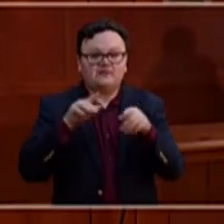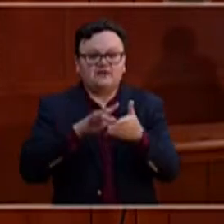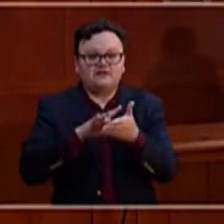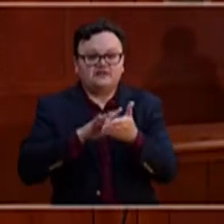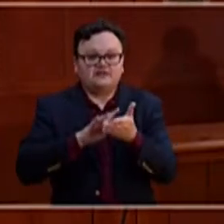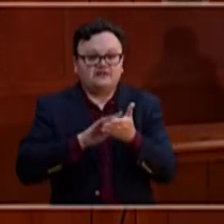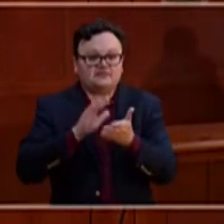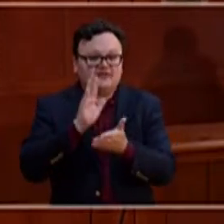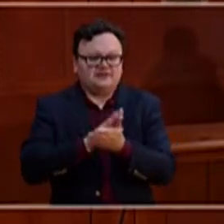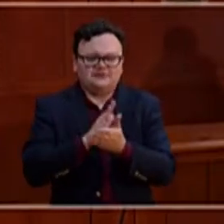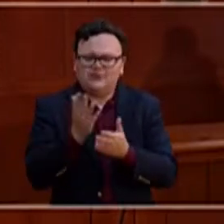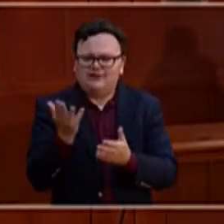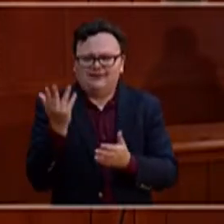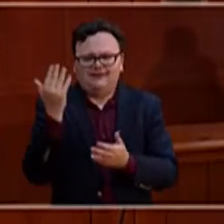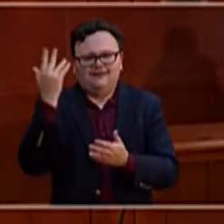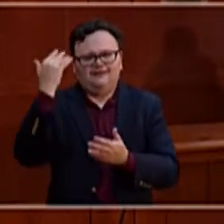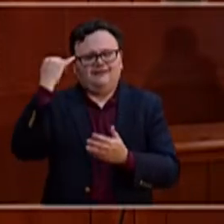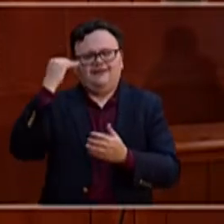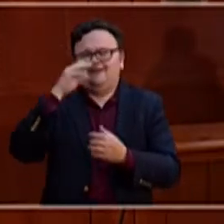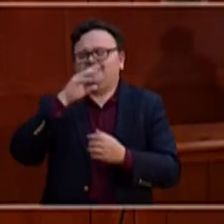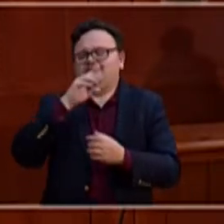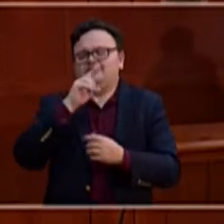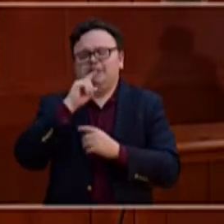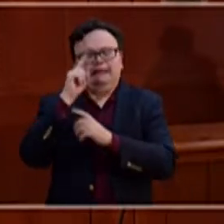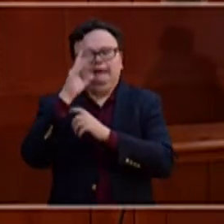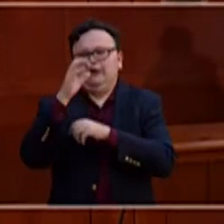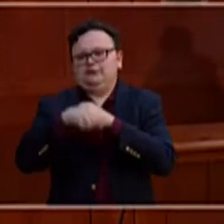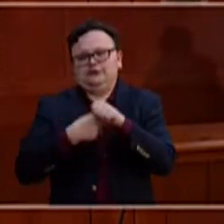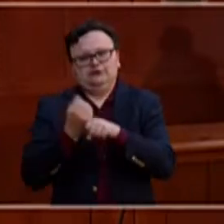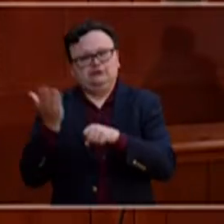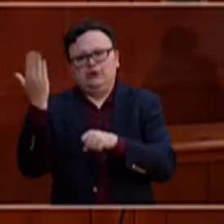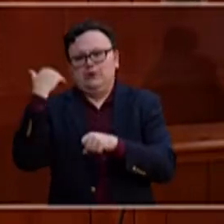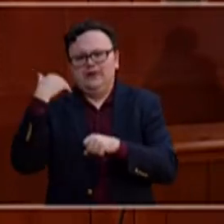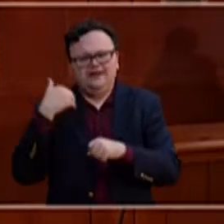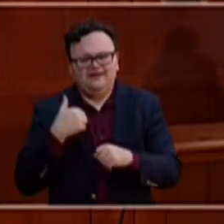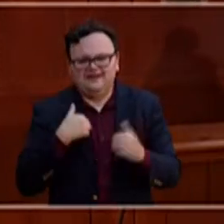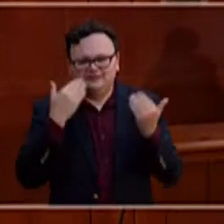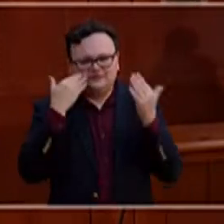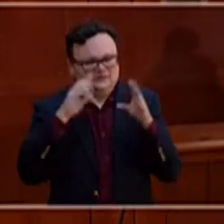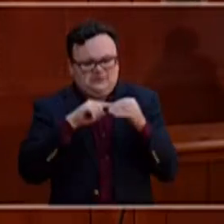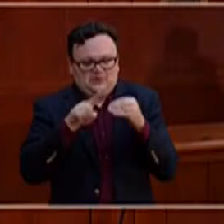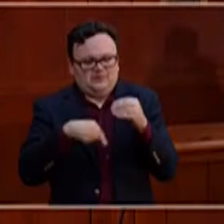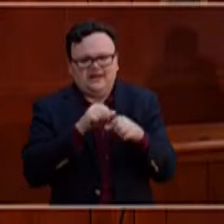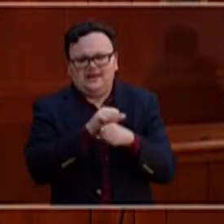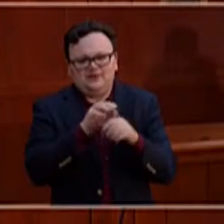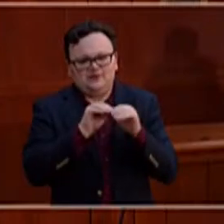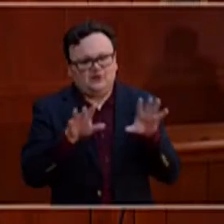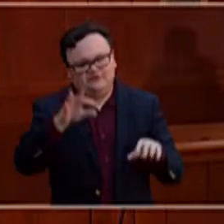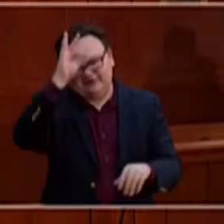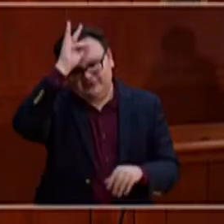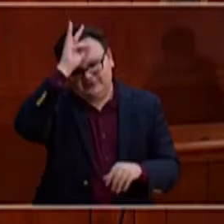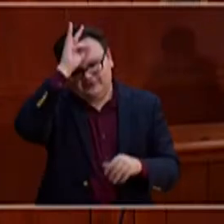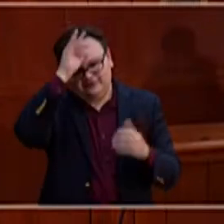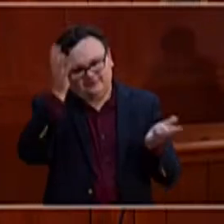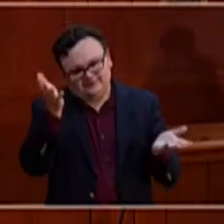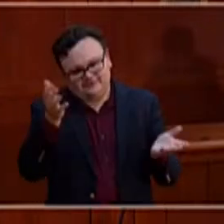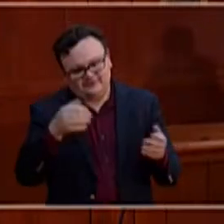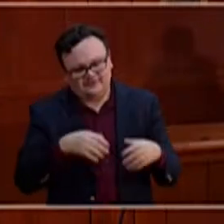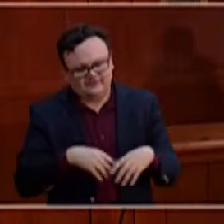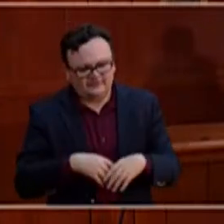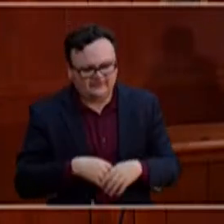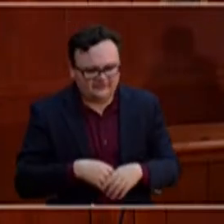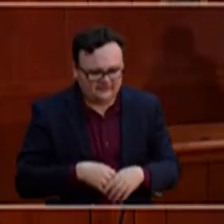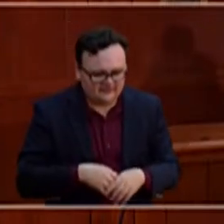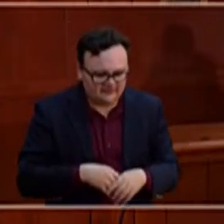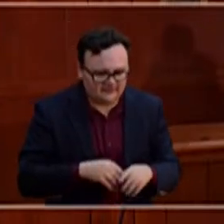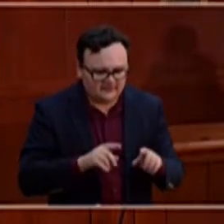back with Hippocrates, we didn't learn much about COVID, but what we've learned is that there's a few things